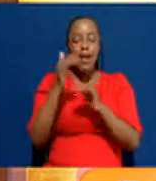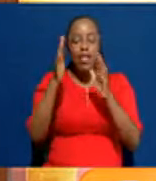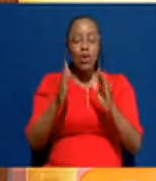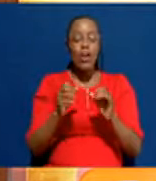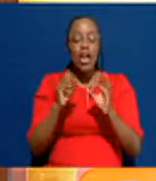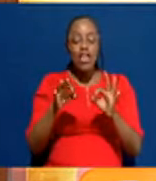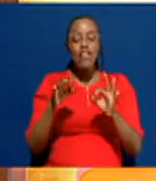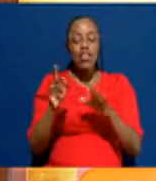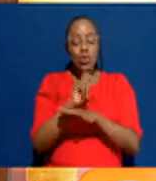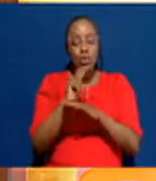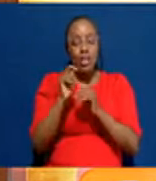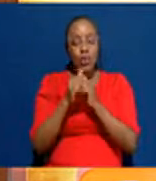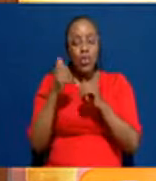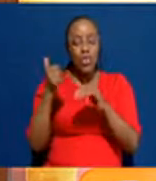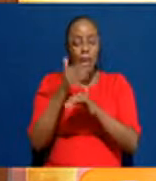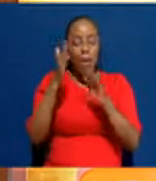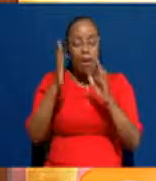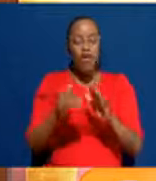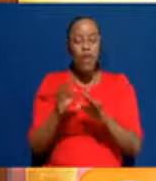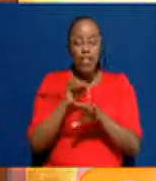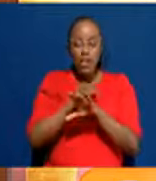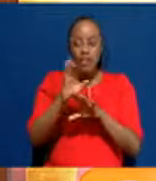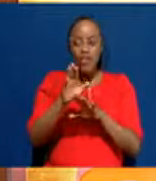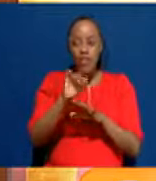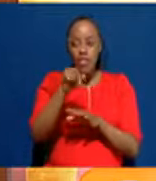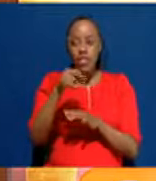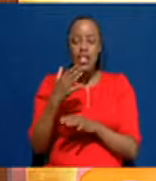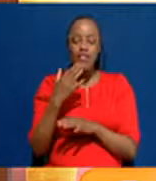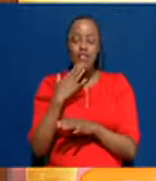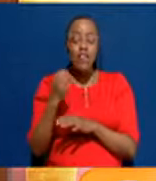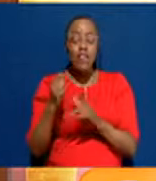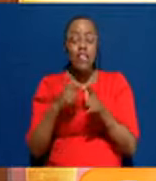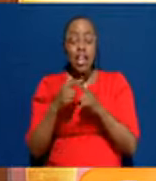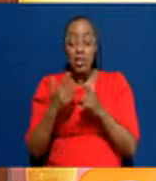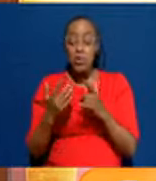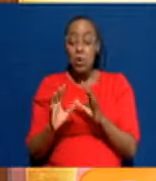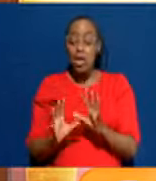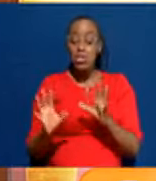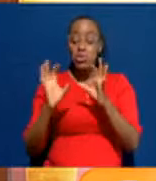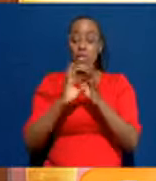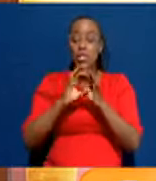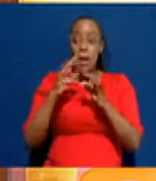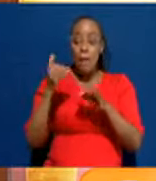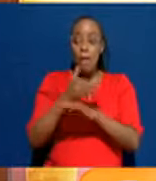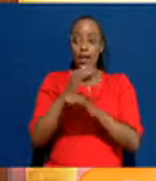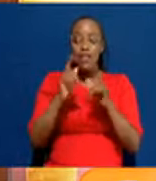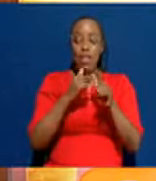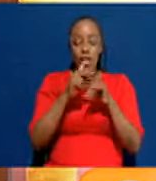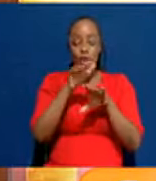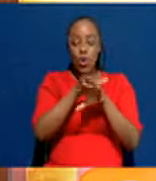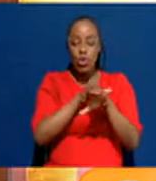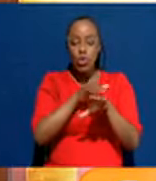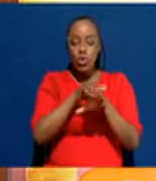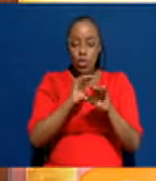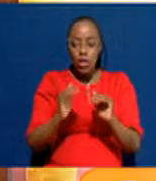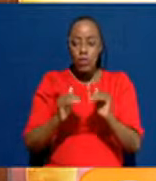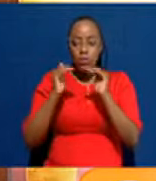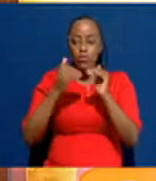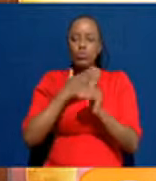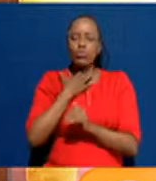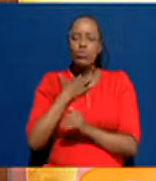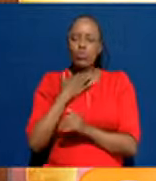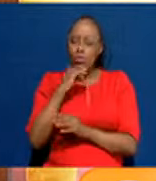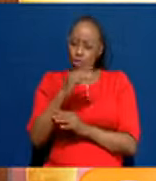trainer marathoners, unaisa Skibi 10,000, unastukia uko marathon. So, I hope ni graduate slowly. You would like to run a